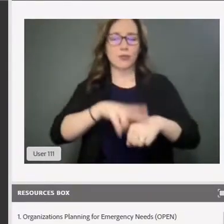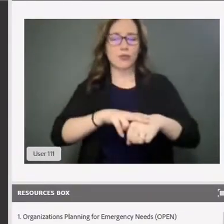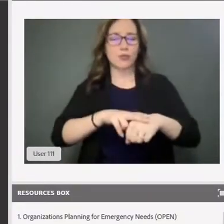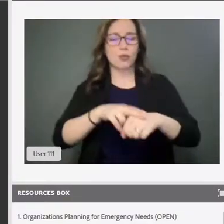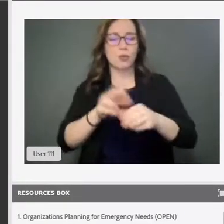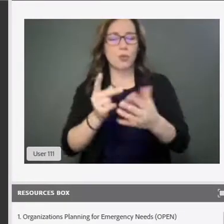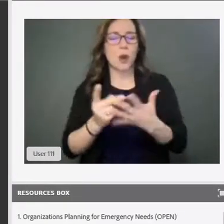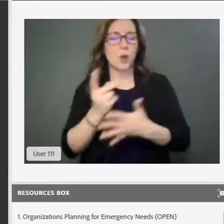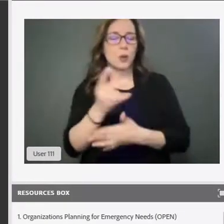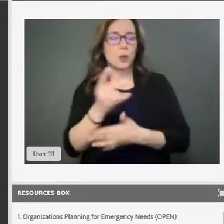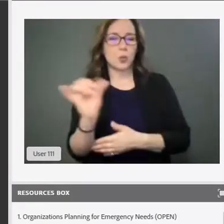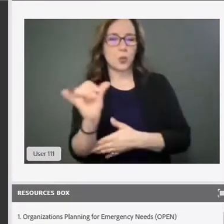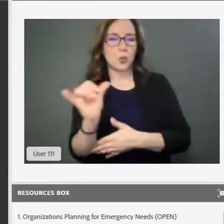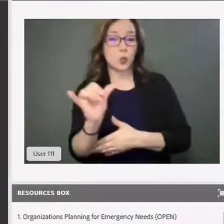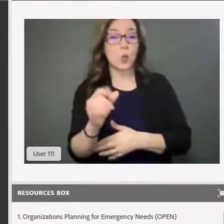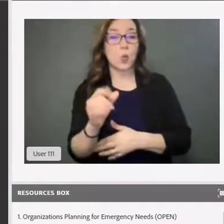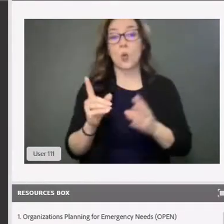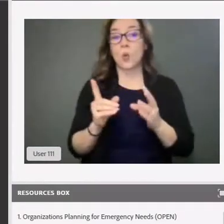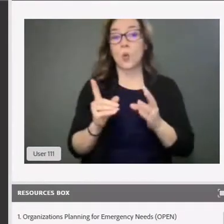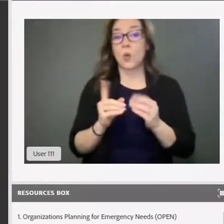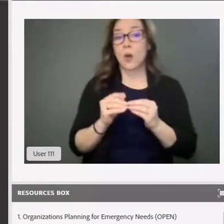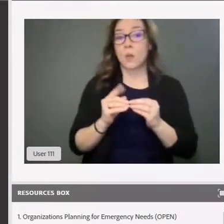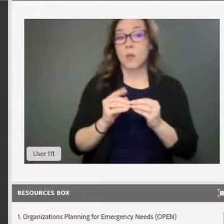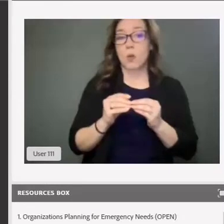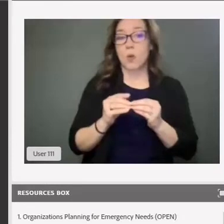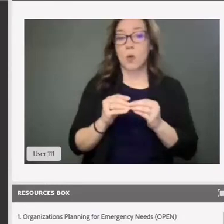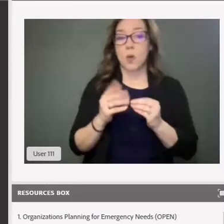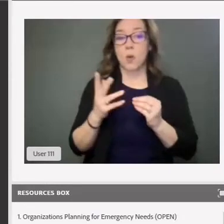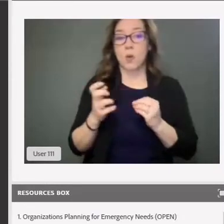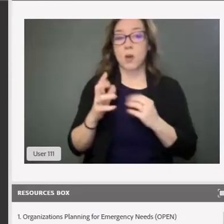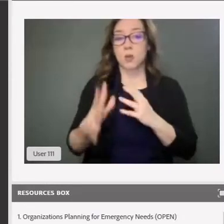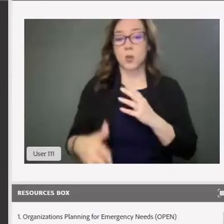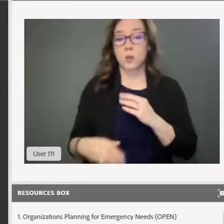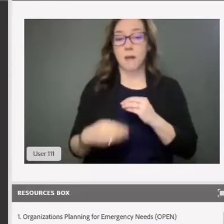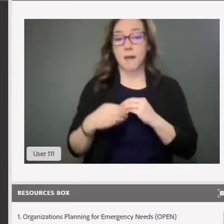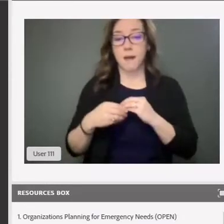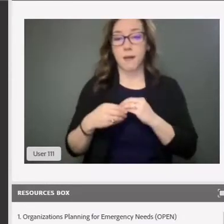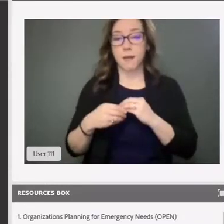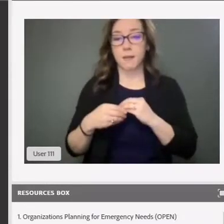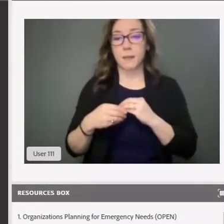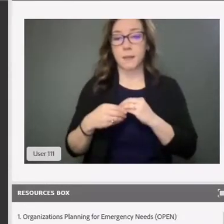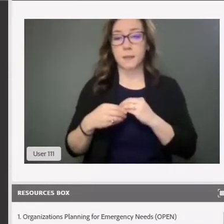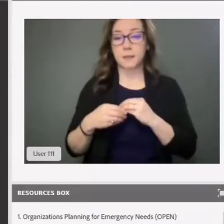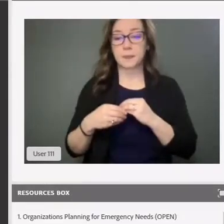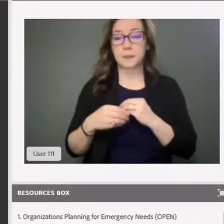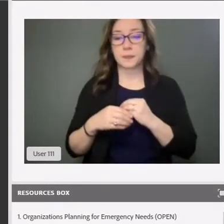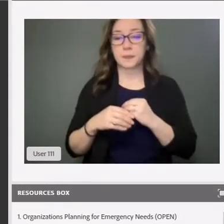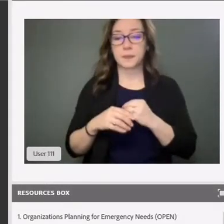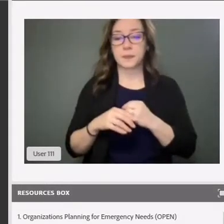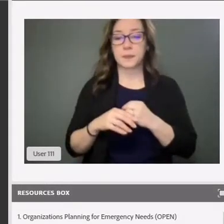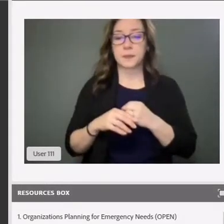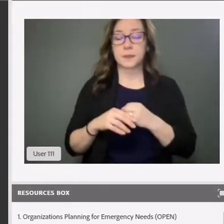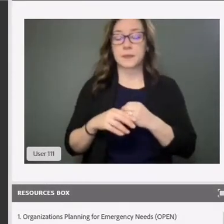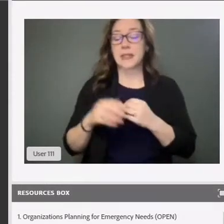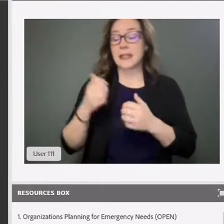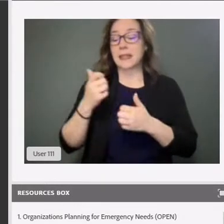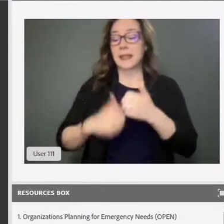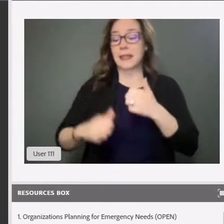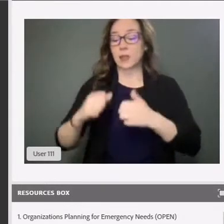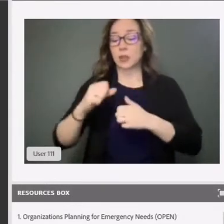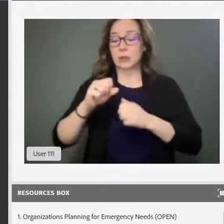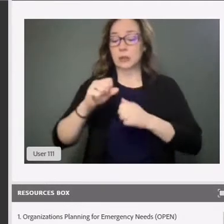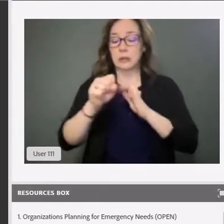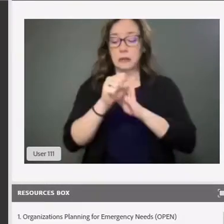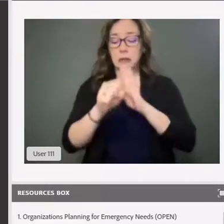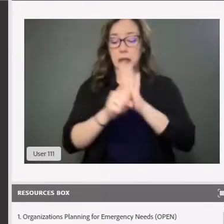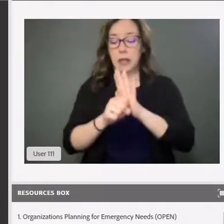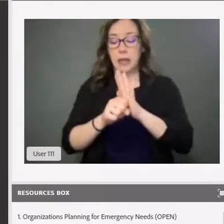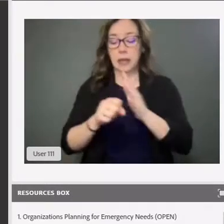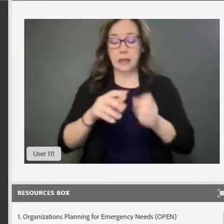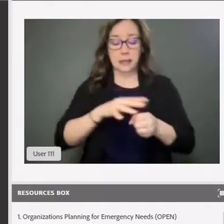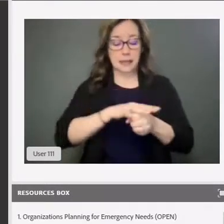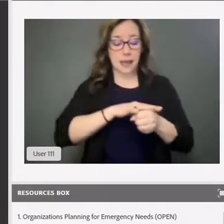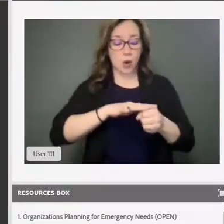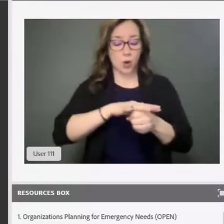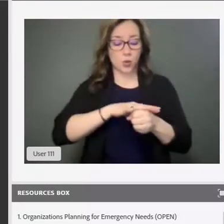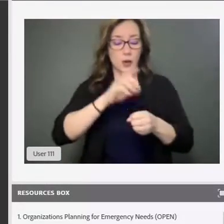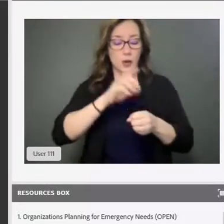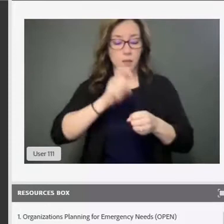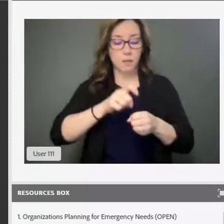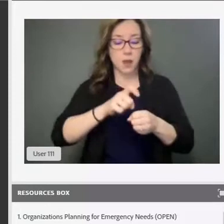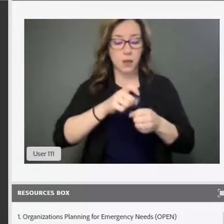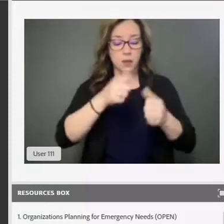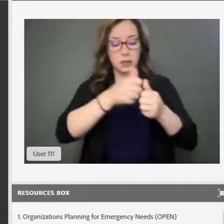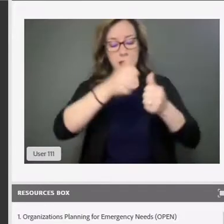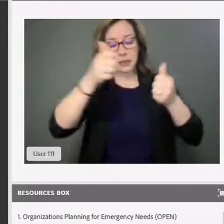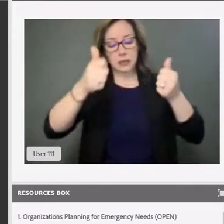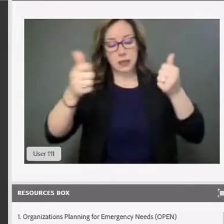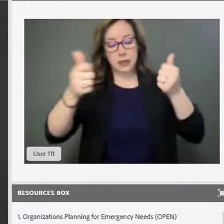areas. There is one more thing that I wanted to add, and that is that each state and territory is required to subaward at